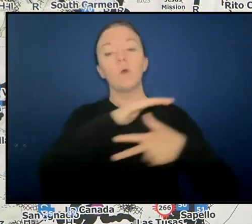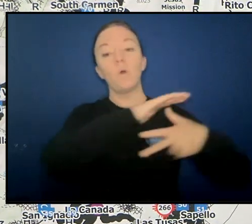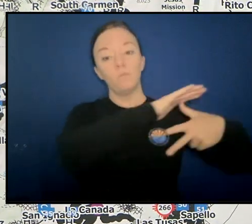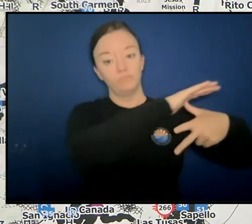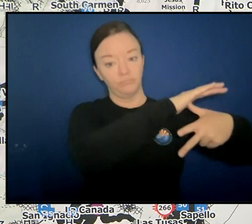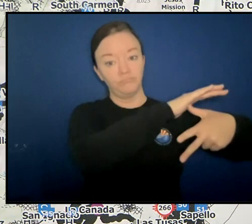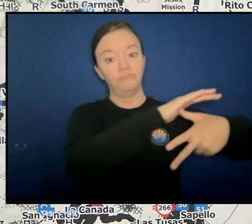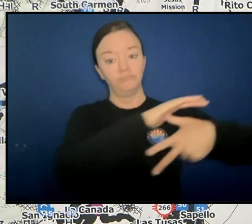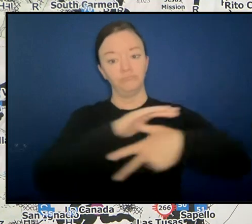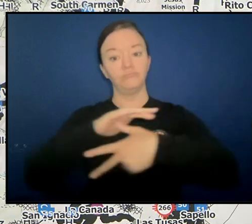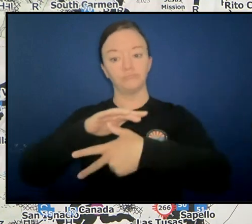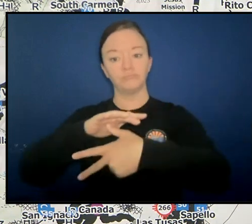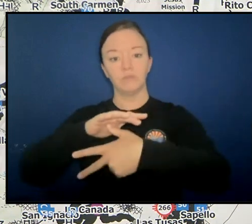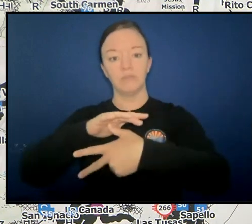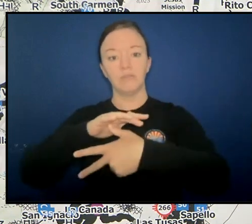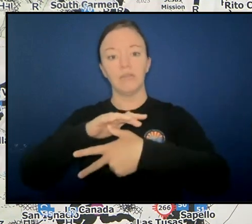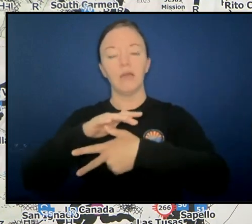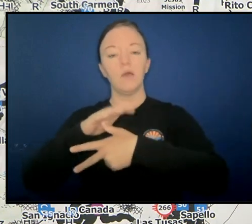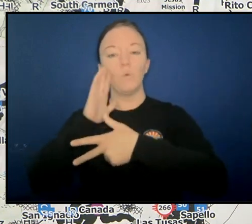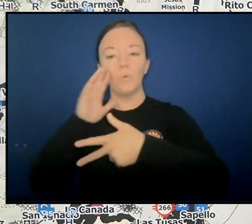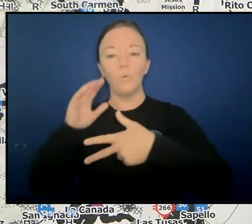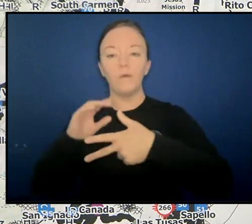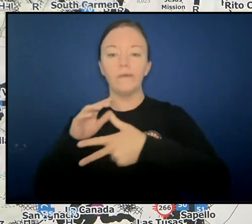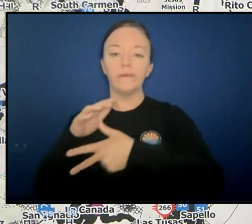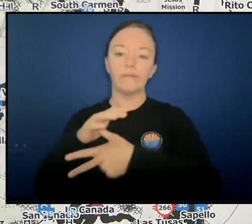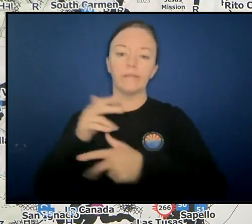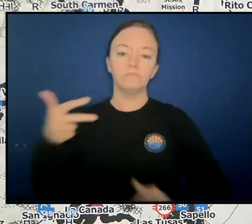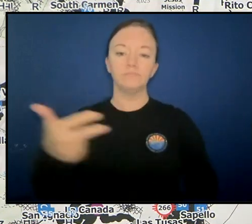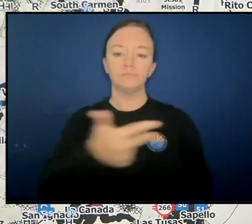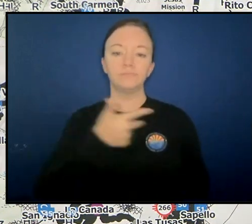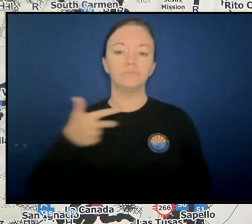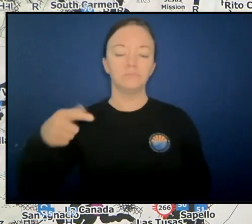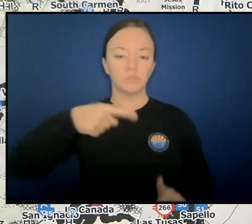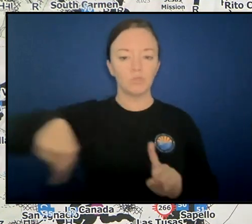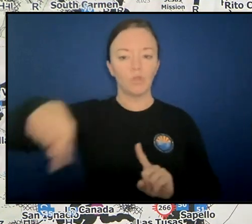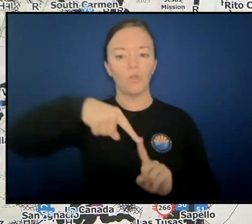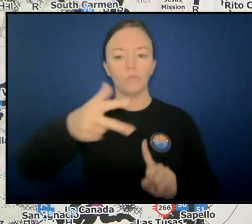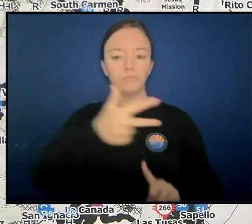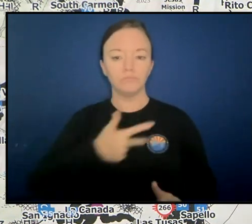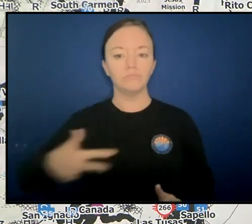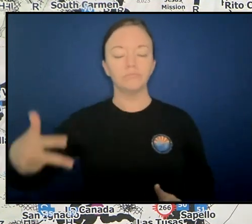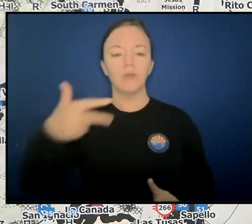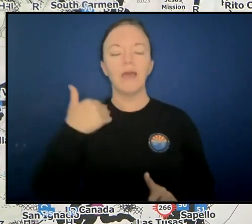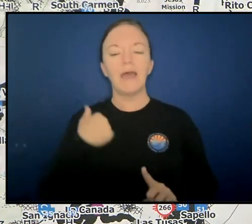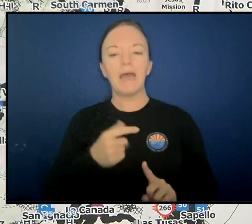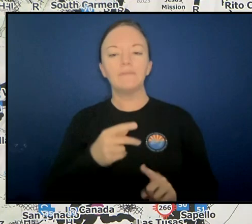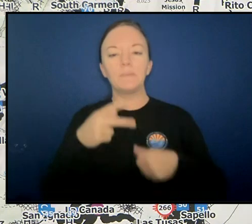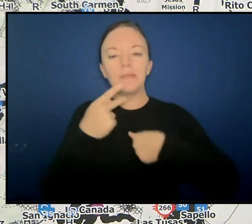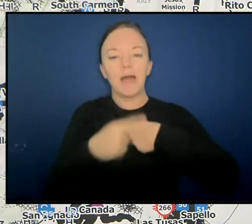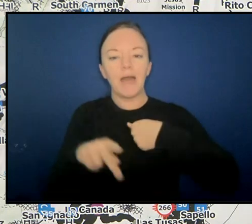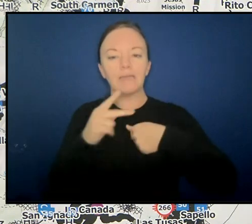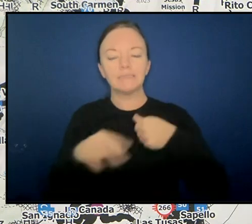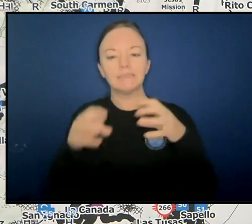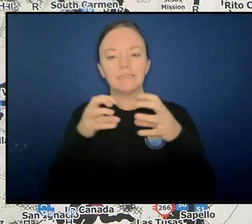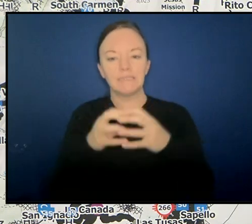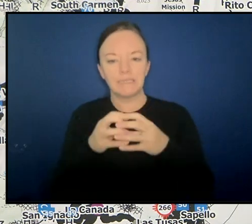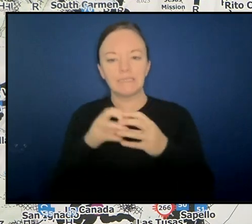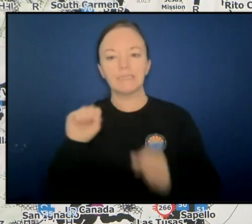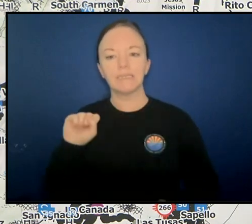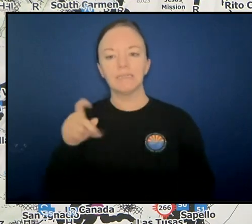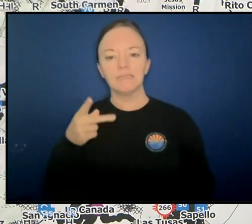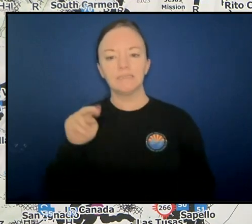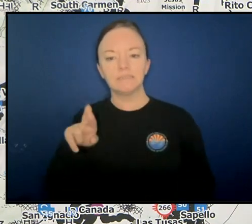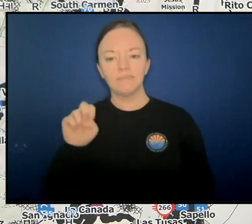and they will turn circles, and they will put those what we call plastic sphere dispenser, PSD, and they